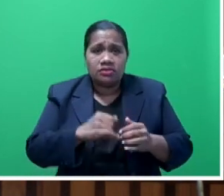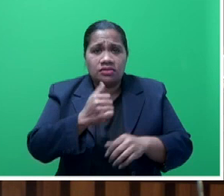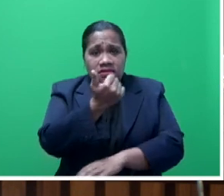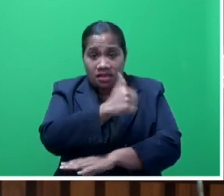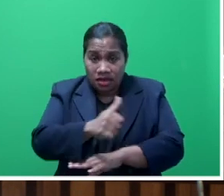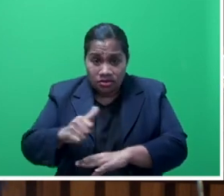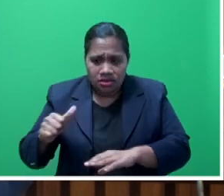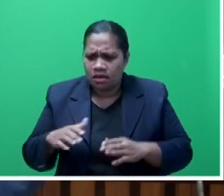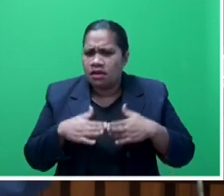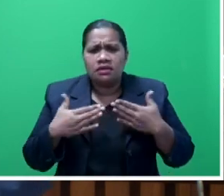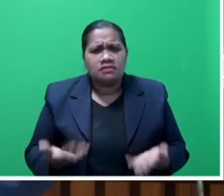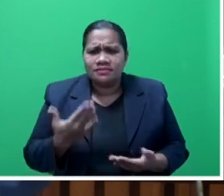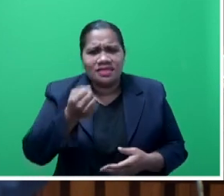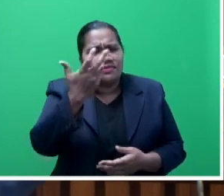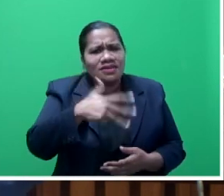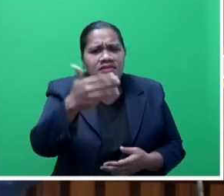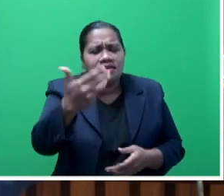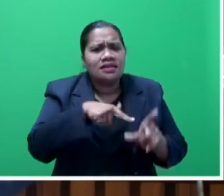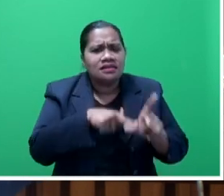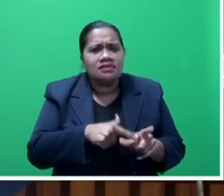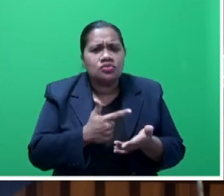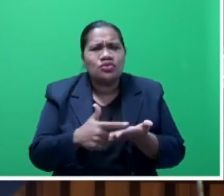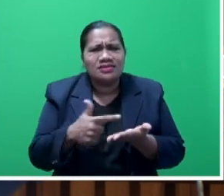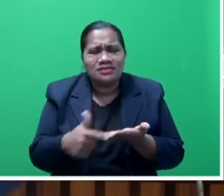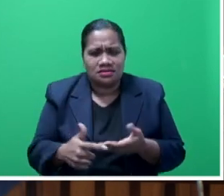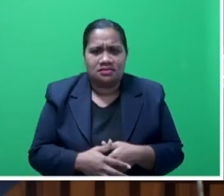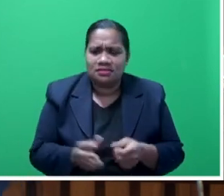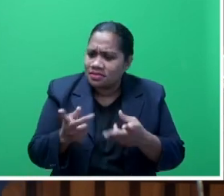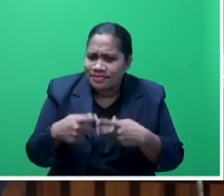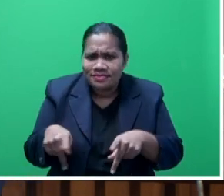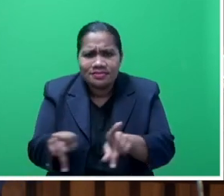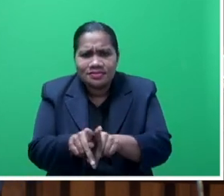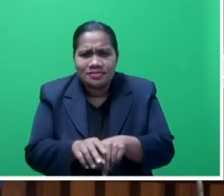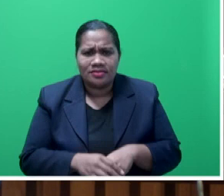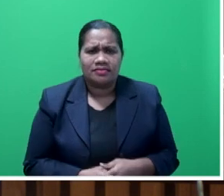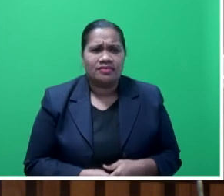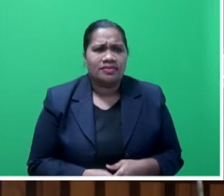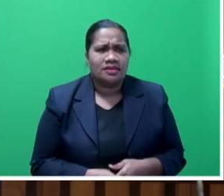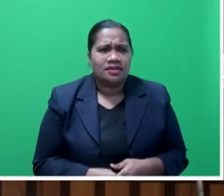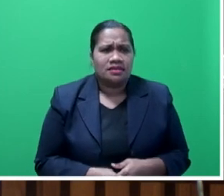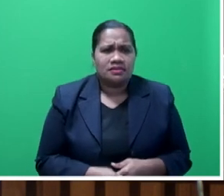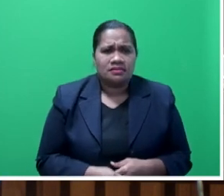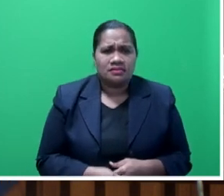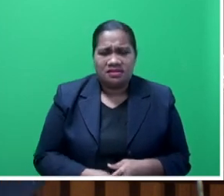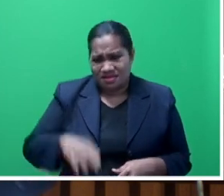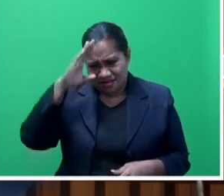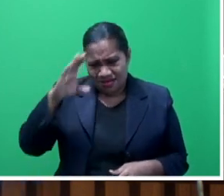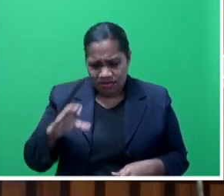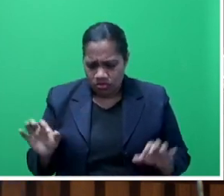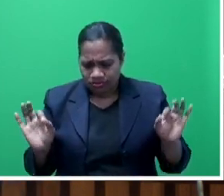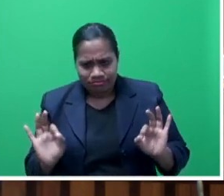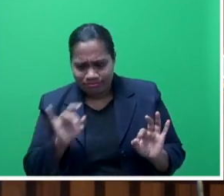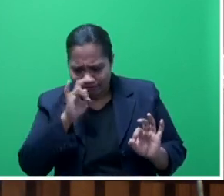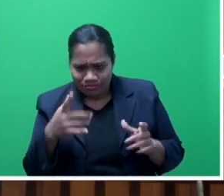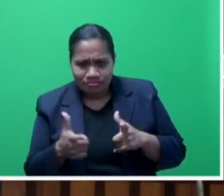have 99-year leases of critical port areas where the state has lost complete control of it. In Fiji's case,